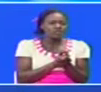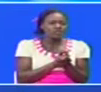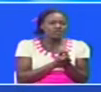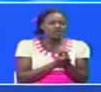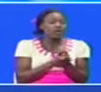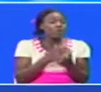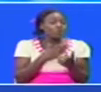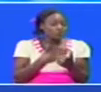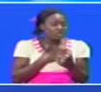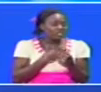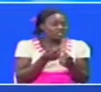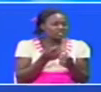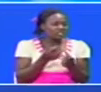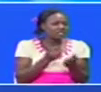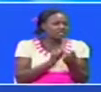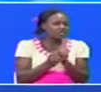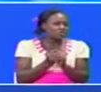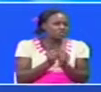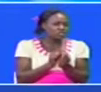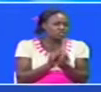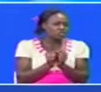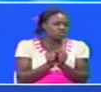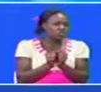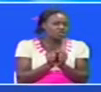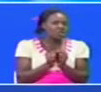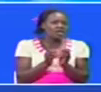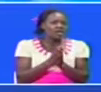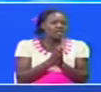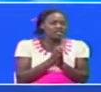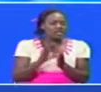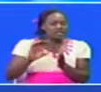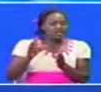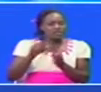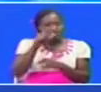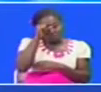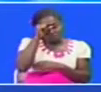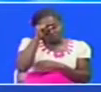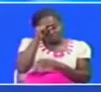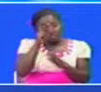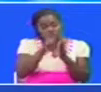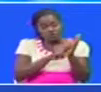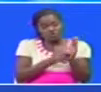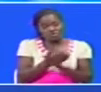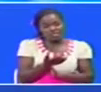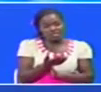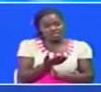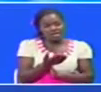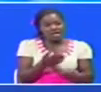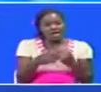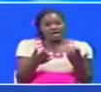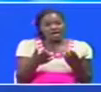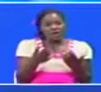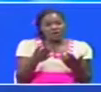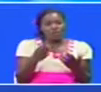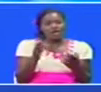With the new constitution and the beginning of these county governments, there are set rules how any elected member can